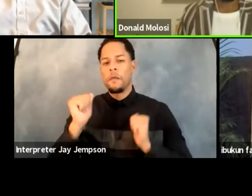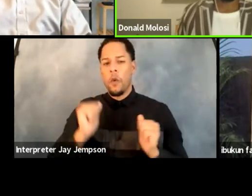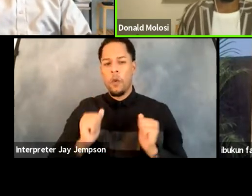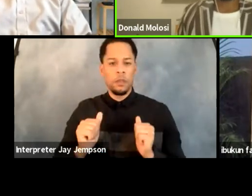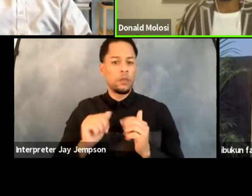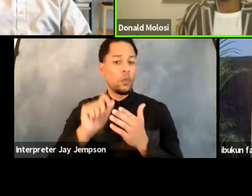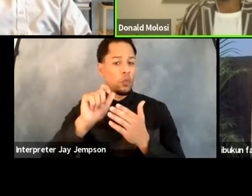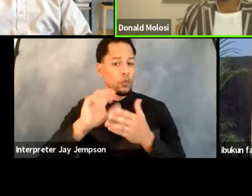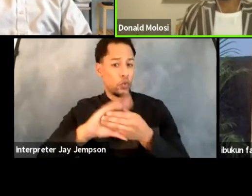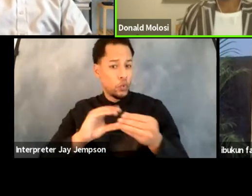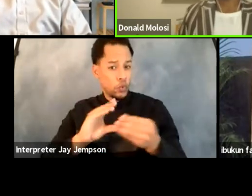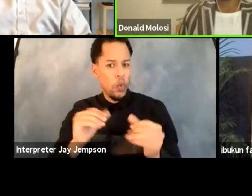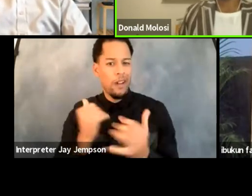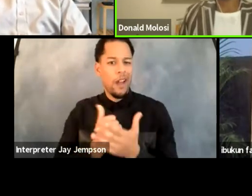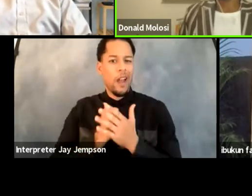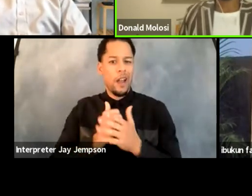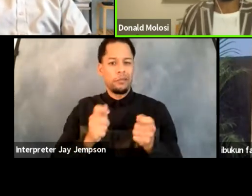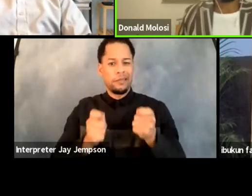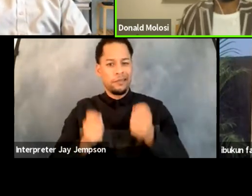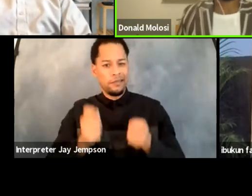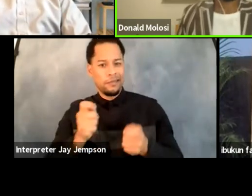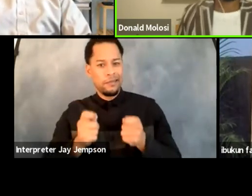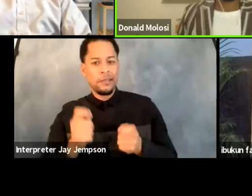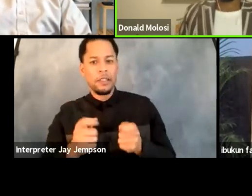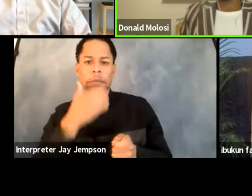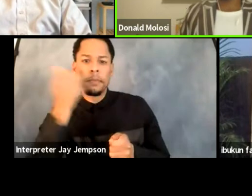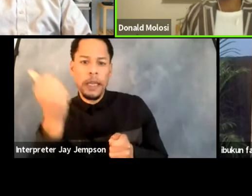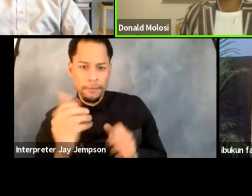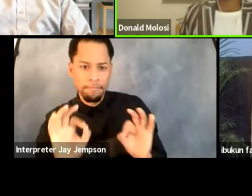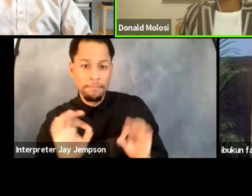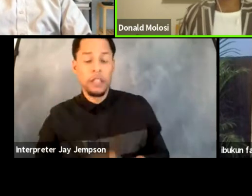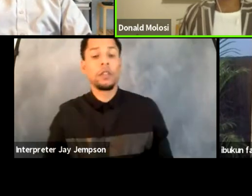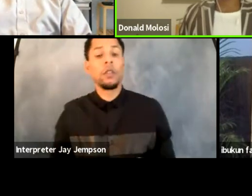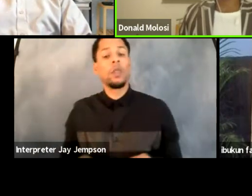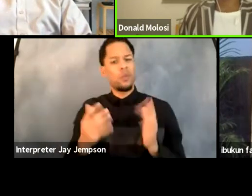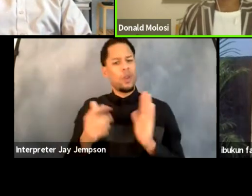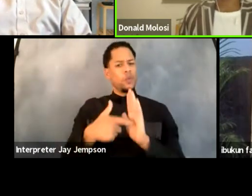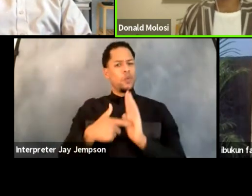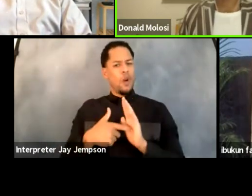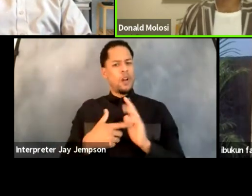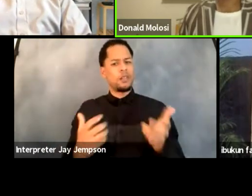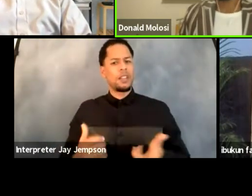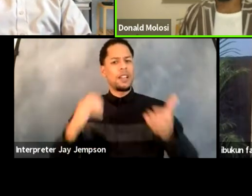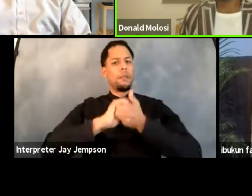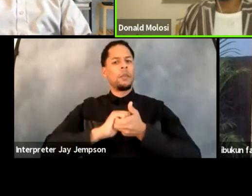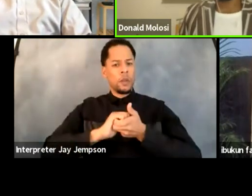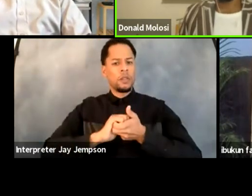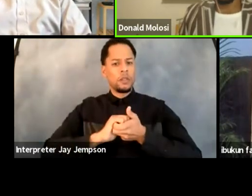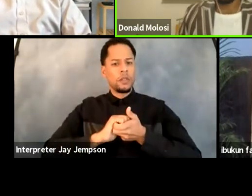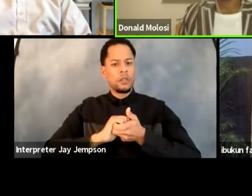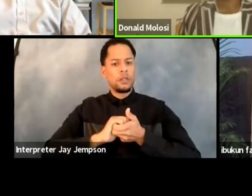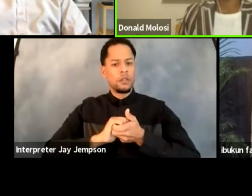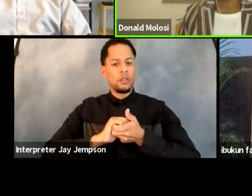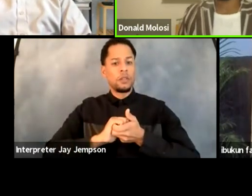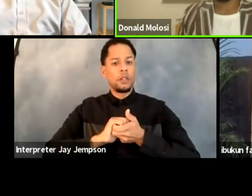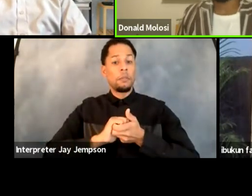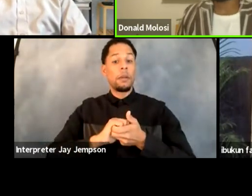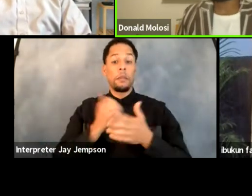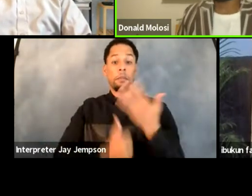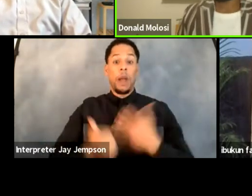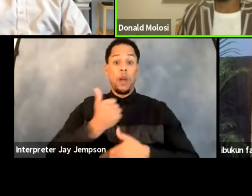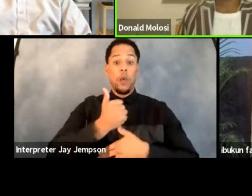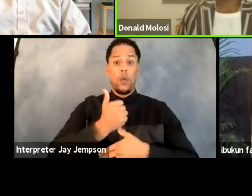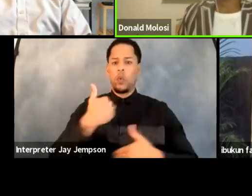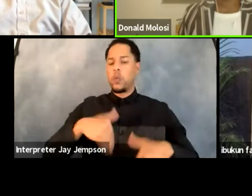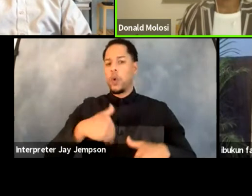approach to it, that it has to be collaborative. And also I have to first and foremost, be aware of my